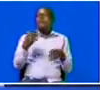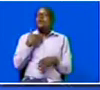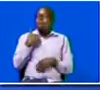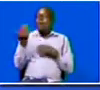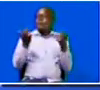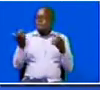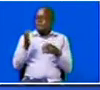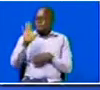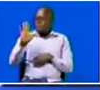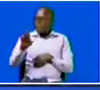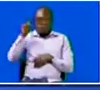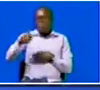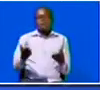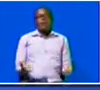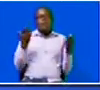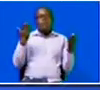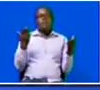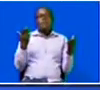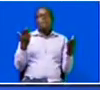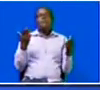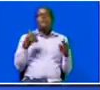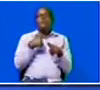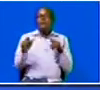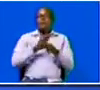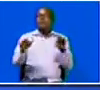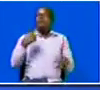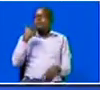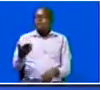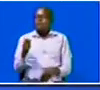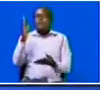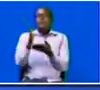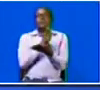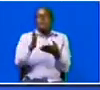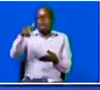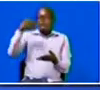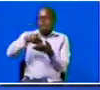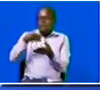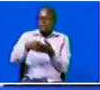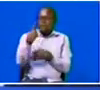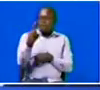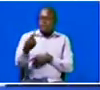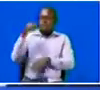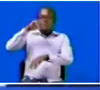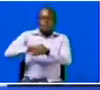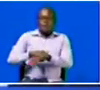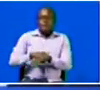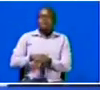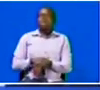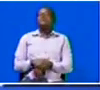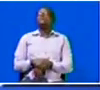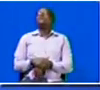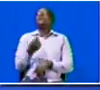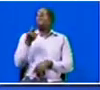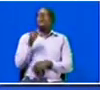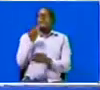mwataka biashara zenu ziinuliwe. Lakini sio kusema ati tugawe pesa hii, ati kila mtu achukue shilingi yake